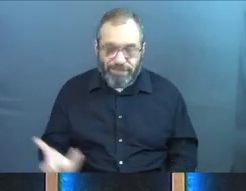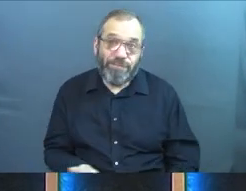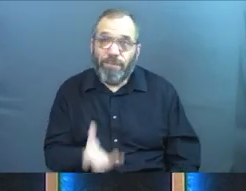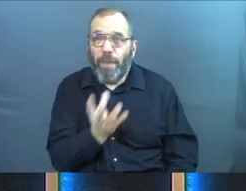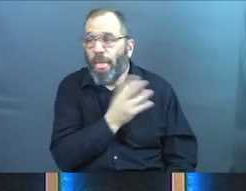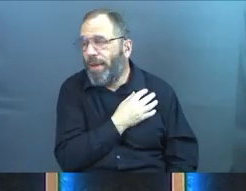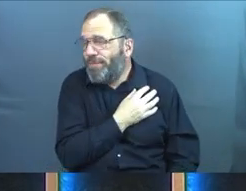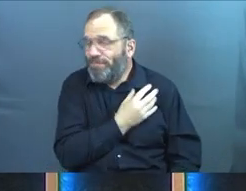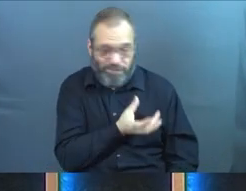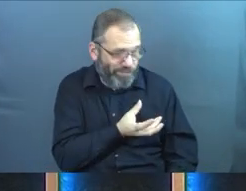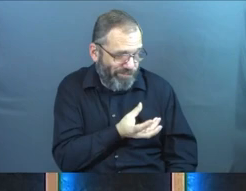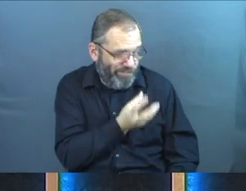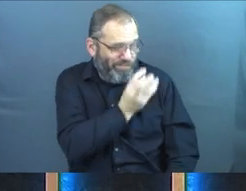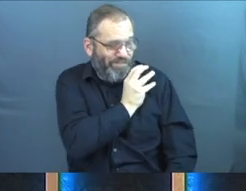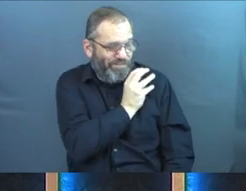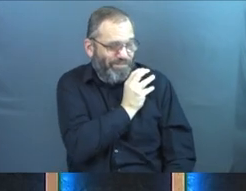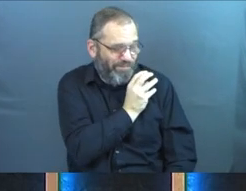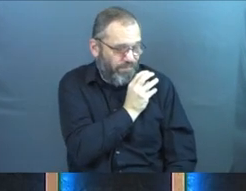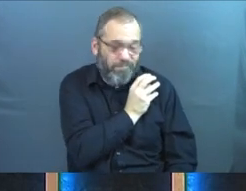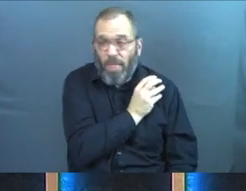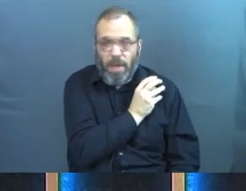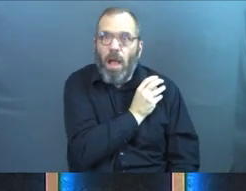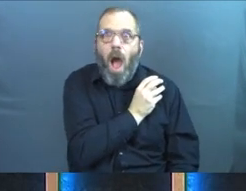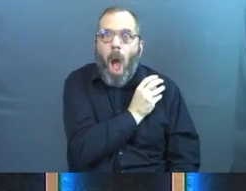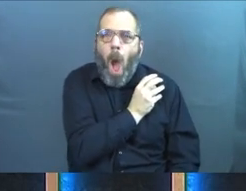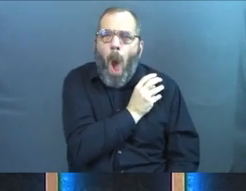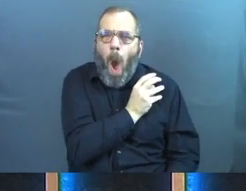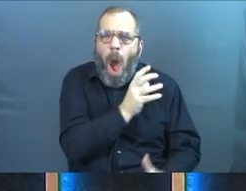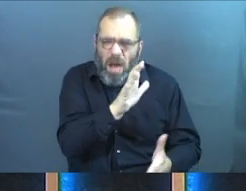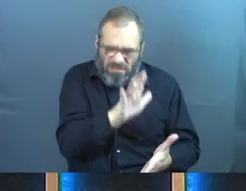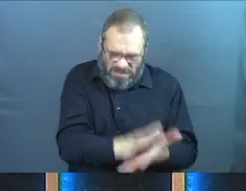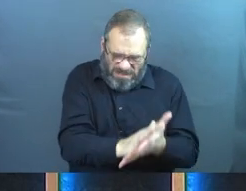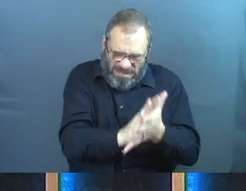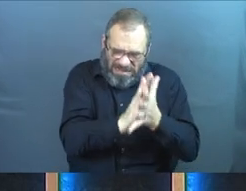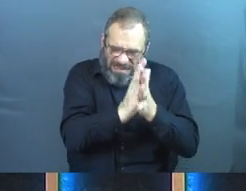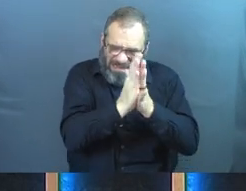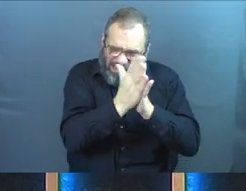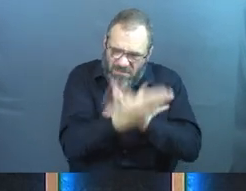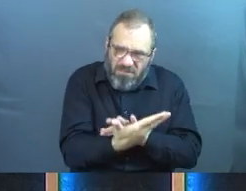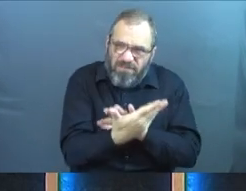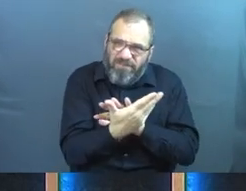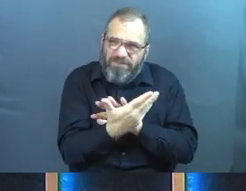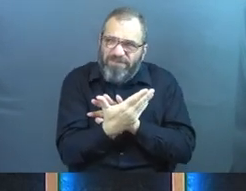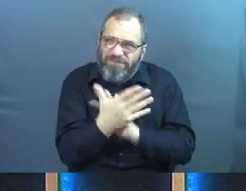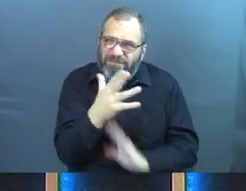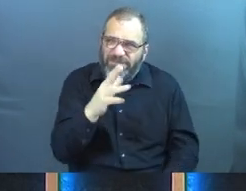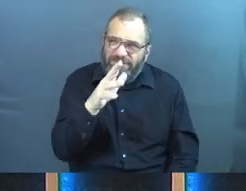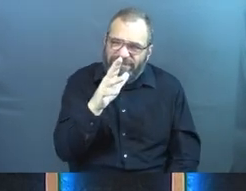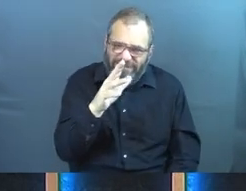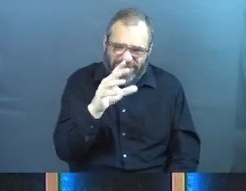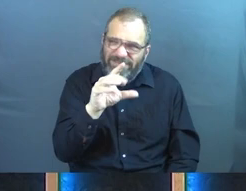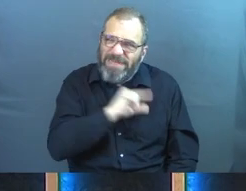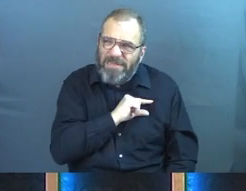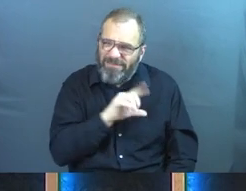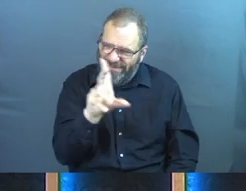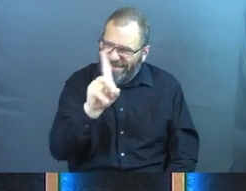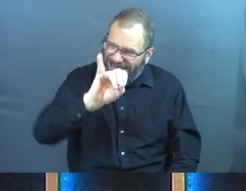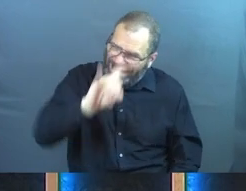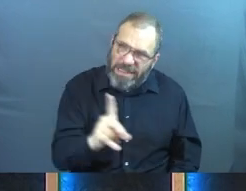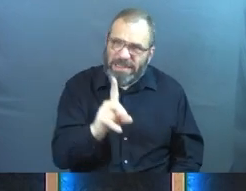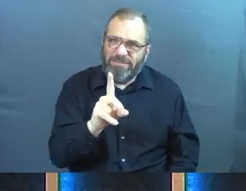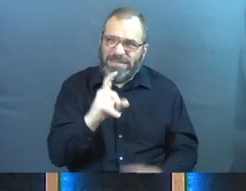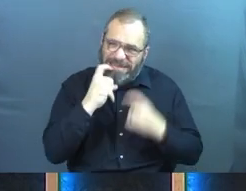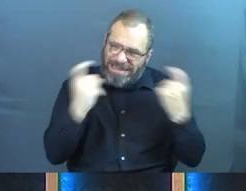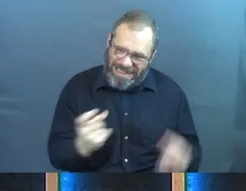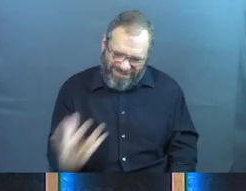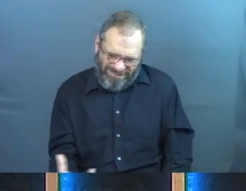kind of lofty, kind of over-spiritualized way. He actually became guilty in that moment for what you had done, for what I had done.